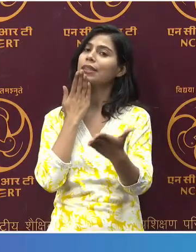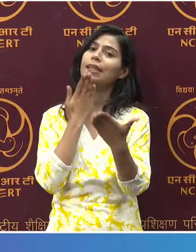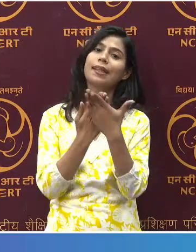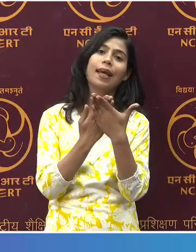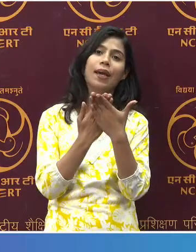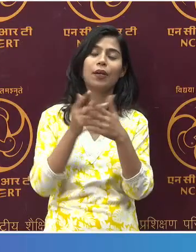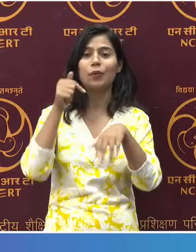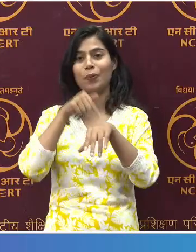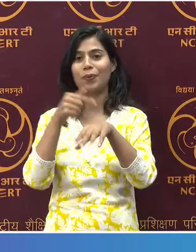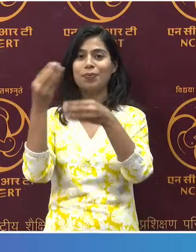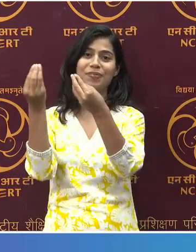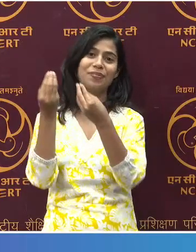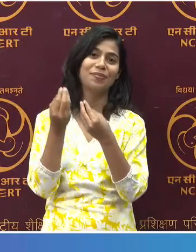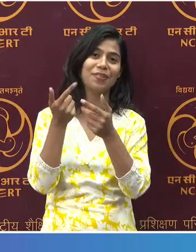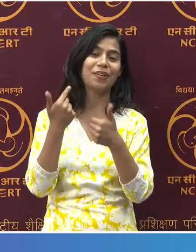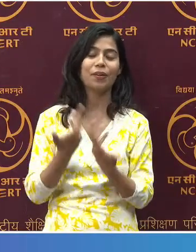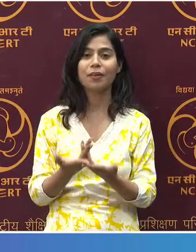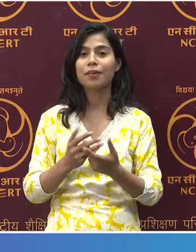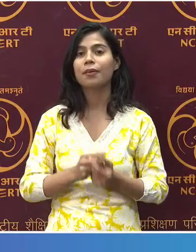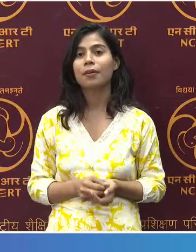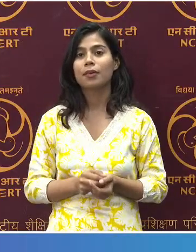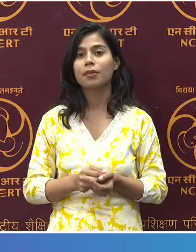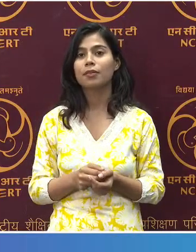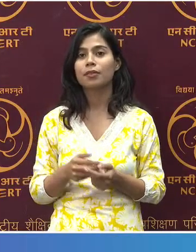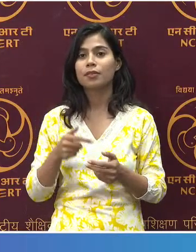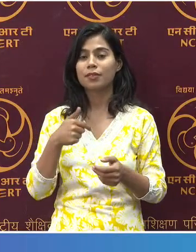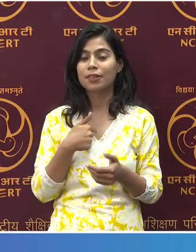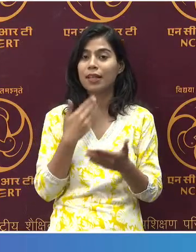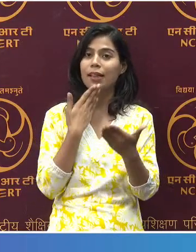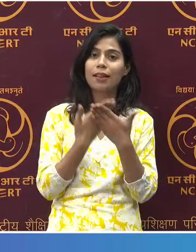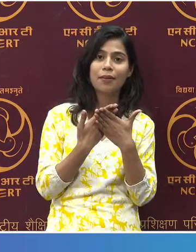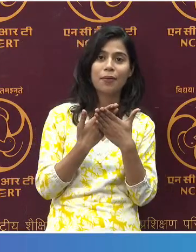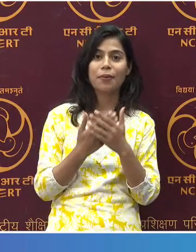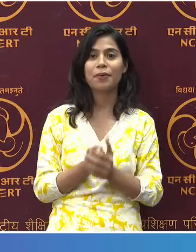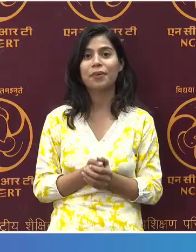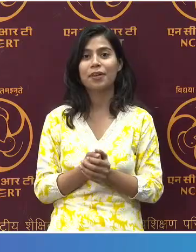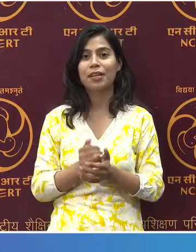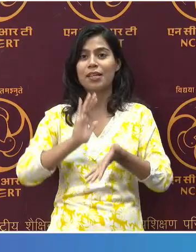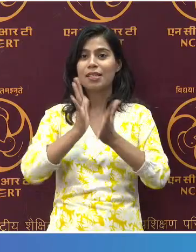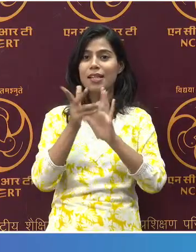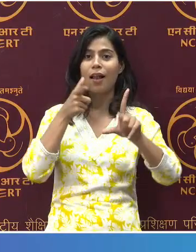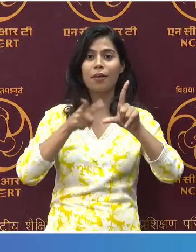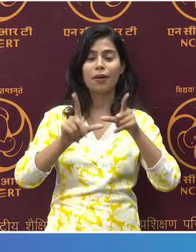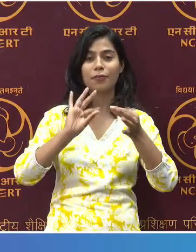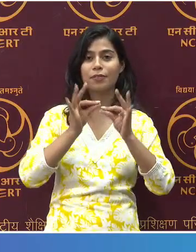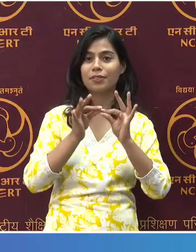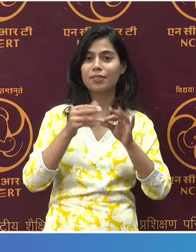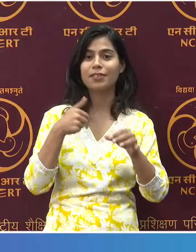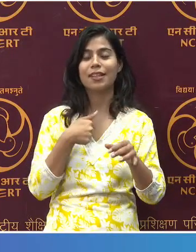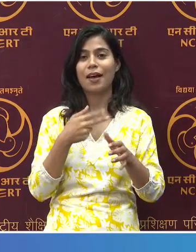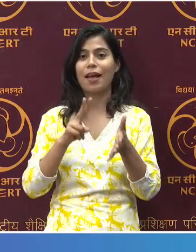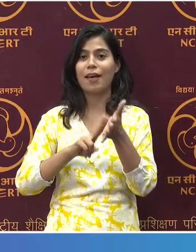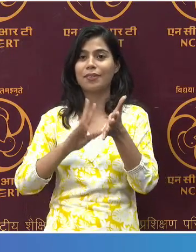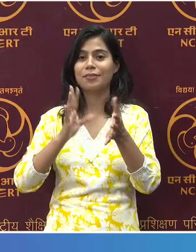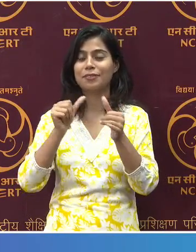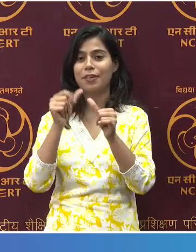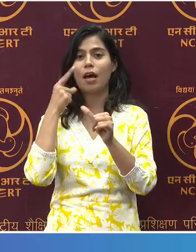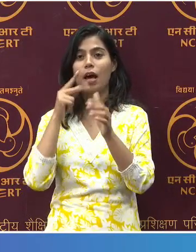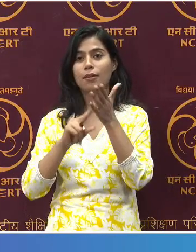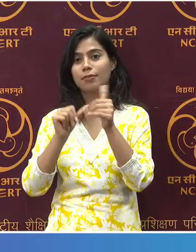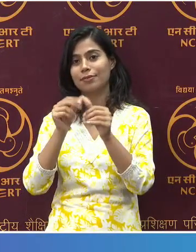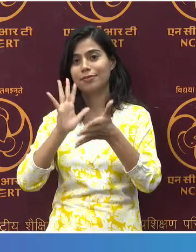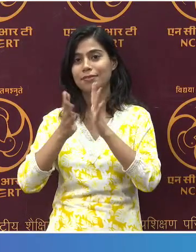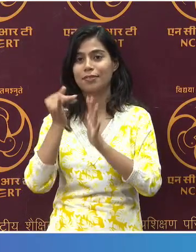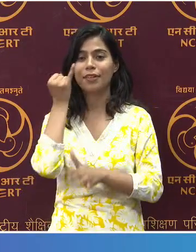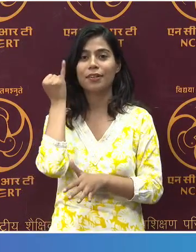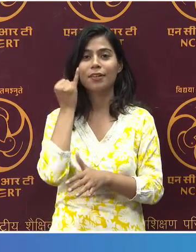sir, for your time and contribution you. for this session. Thank you very much. I would also like to thank my Indian Sign Language interpreter, Miss Naina, for her contribution to the session. Thank